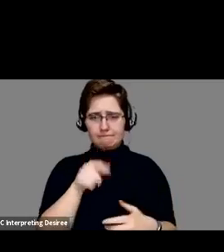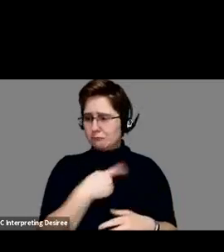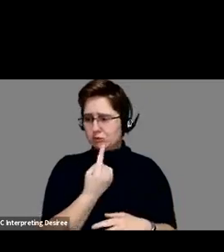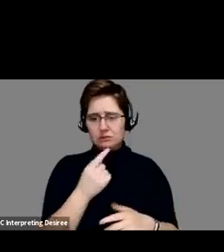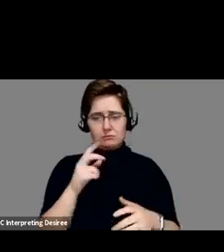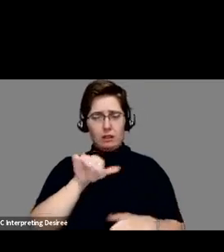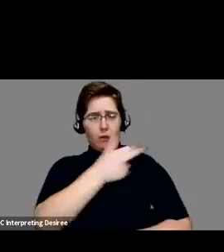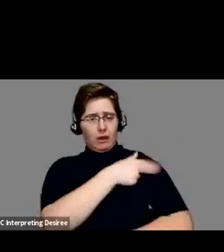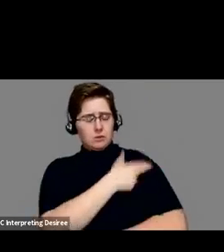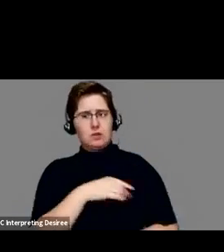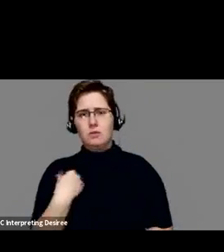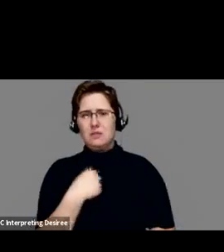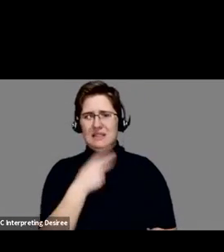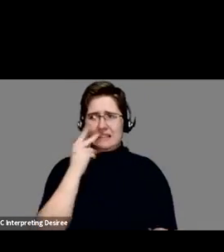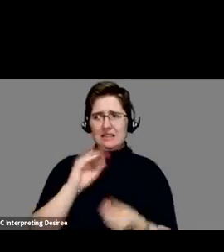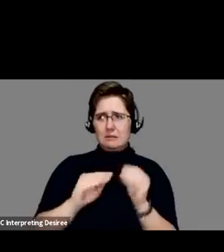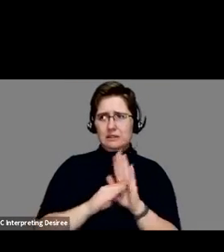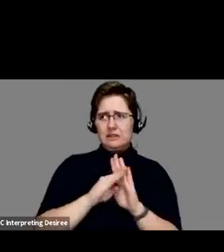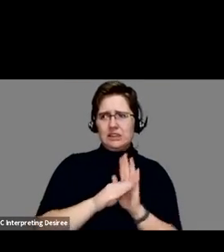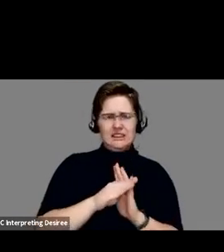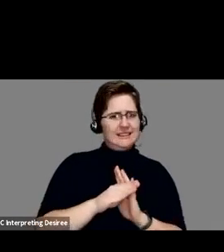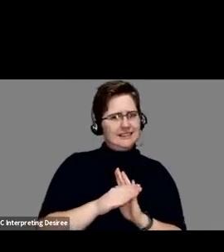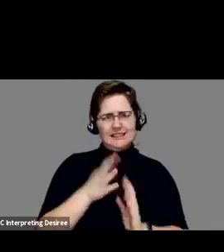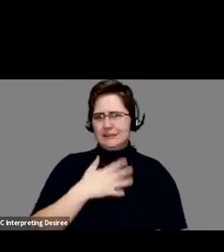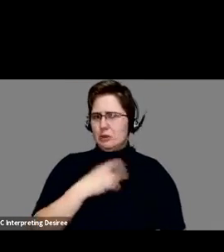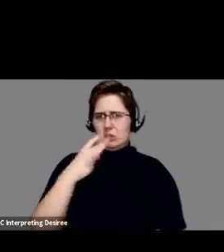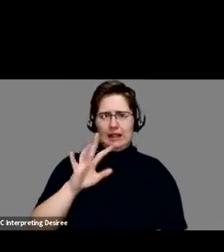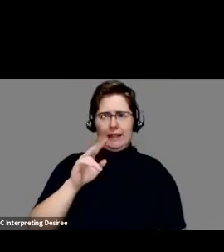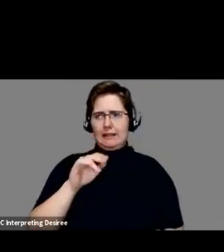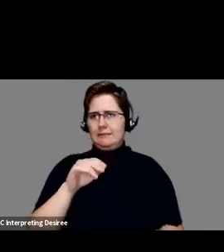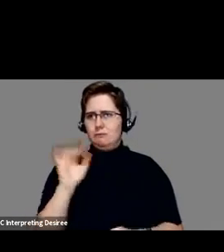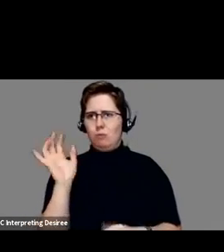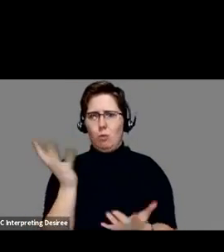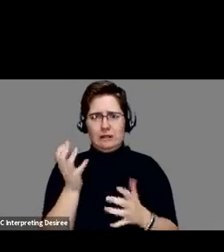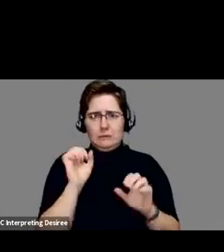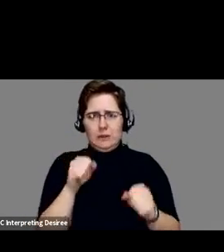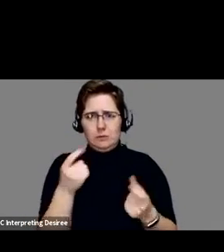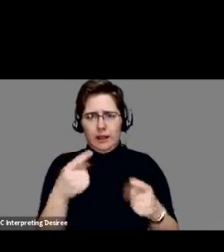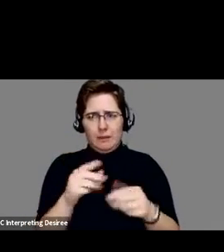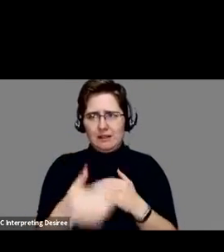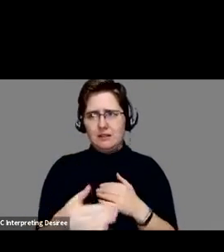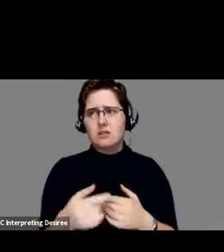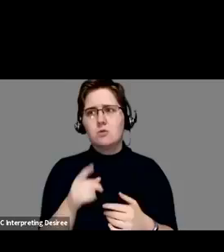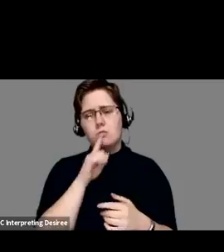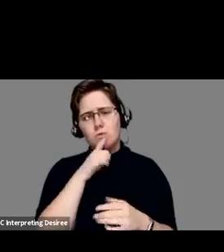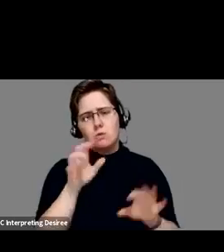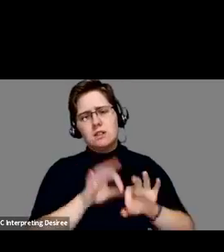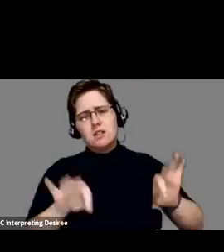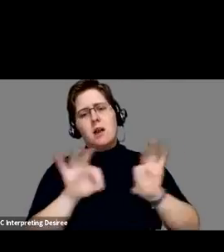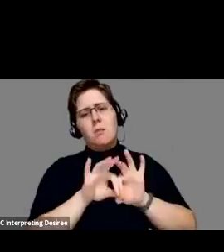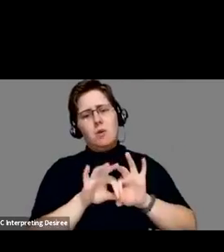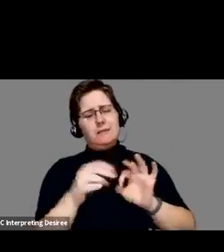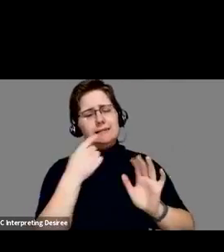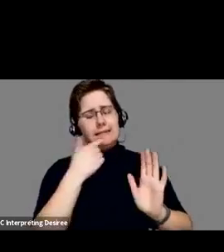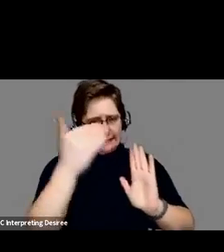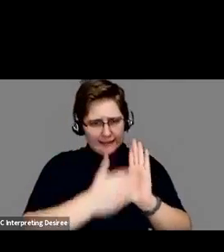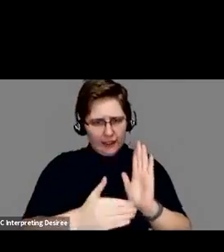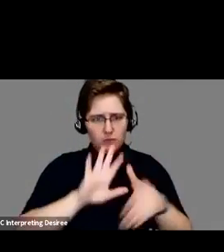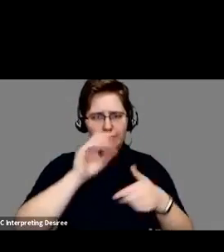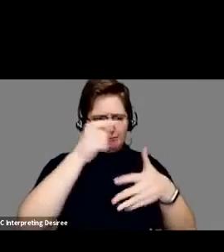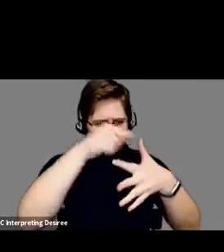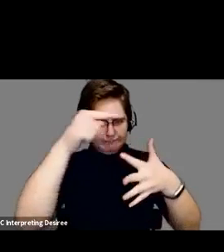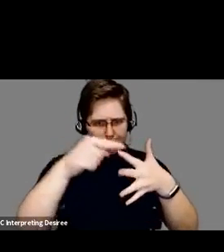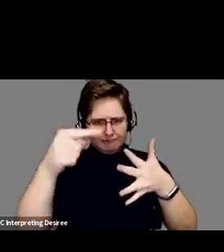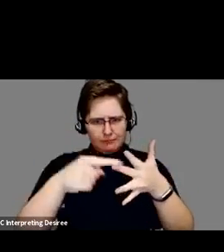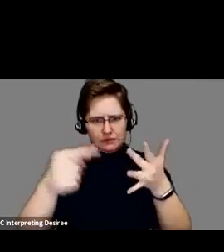these numbers go up and we don't like the trajectory that we're going, it's even more important to continue to reiterate all those things that